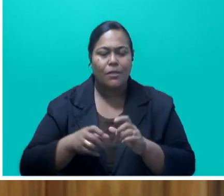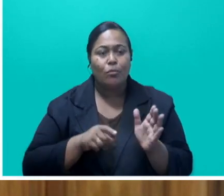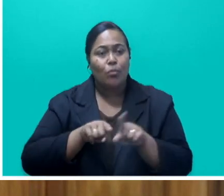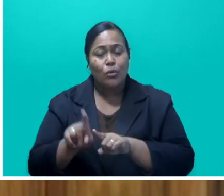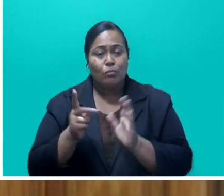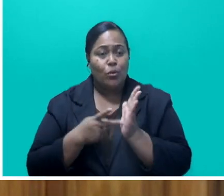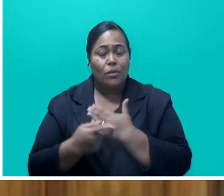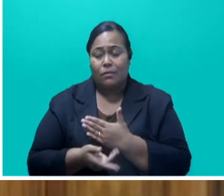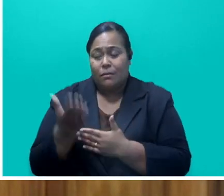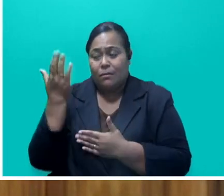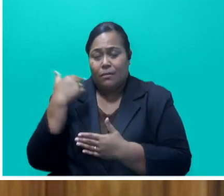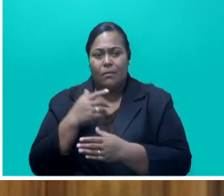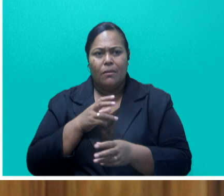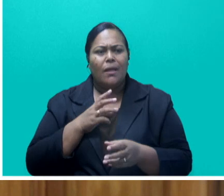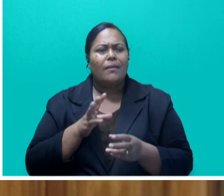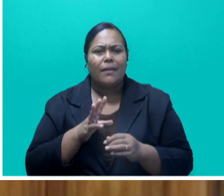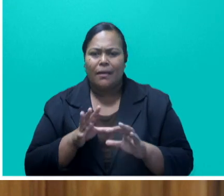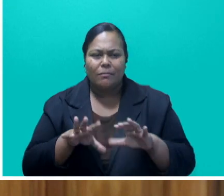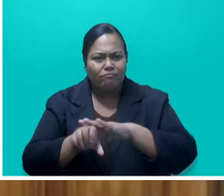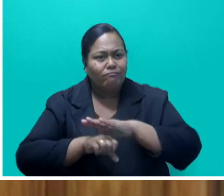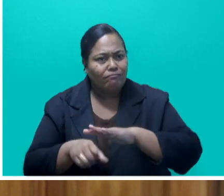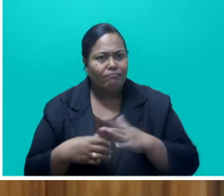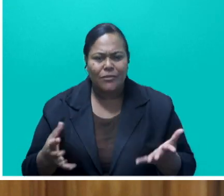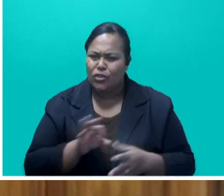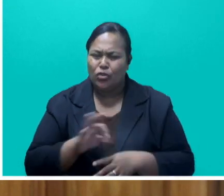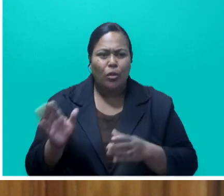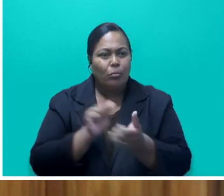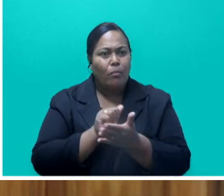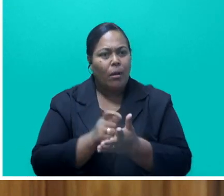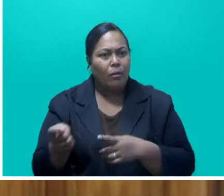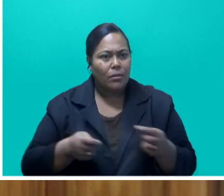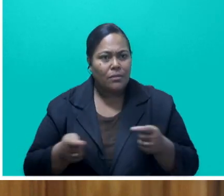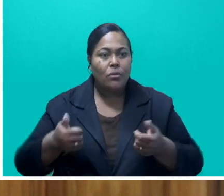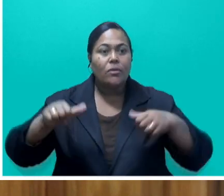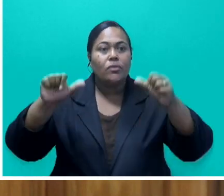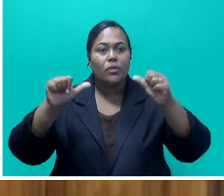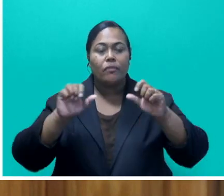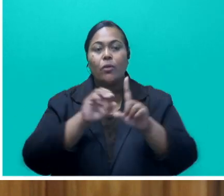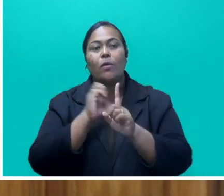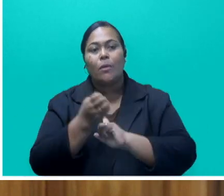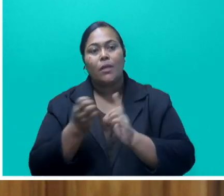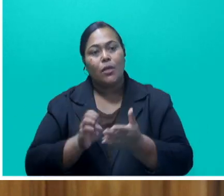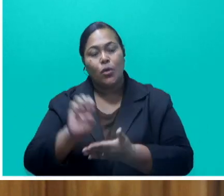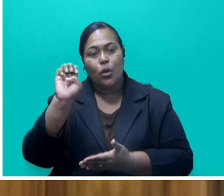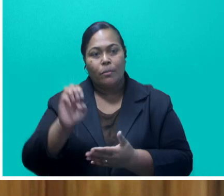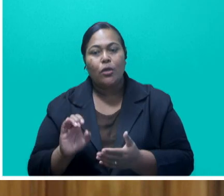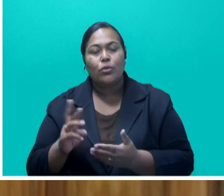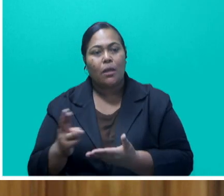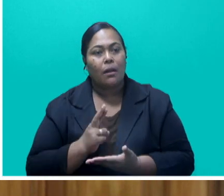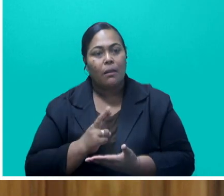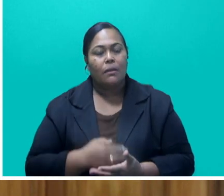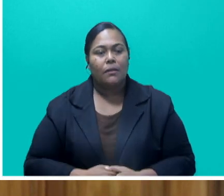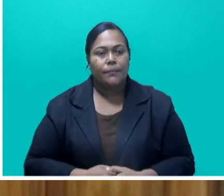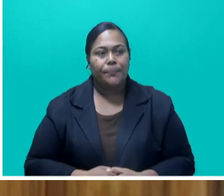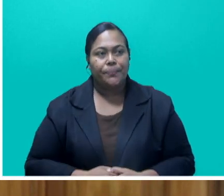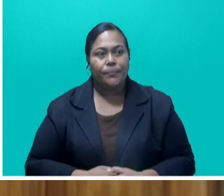often disintegrated and not properly coordinated to achieve a positive environmental and economic return. Mr. Speaker, sir,